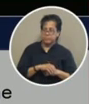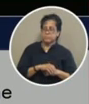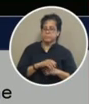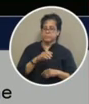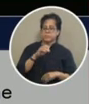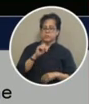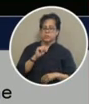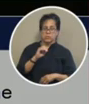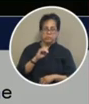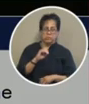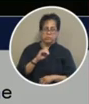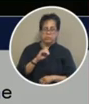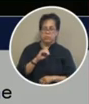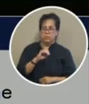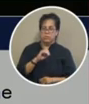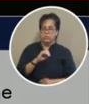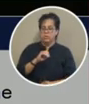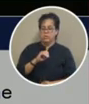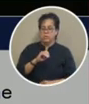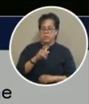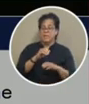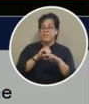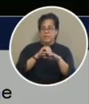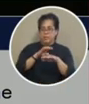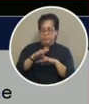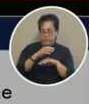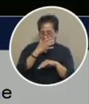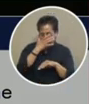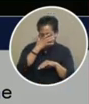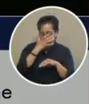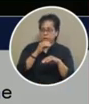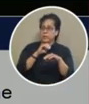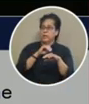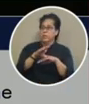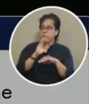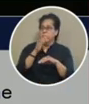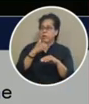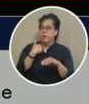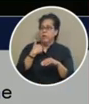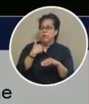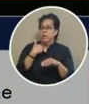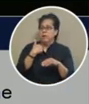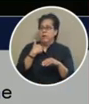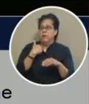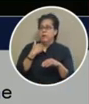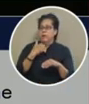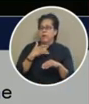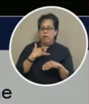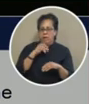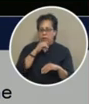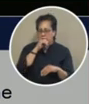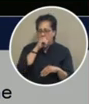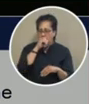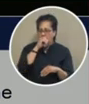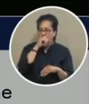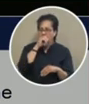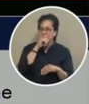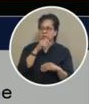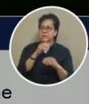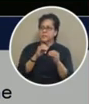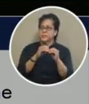Okay, so the impact that we think that this is going to have, ultimately we believe it's going to have a bigger impact